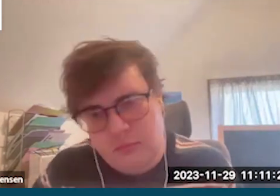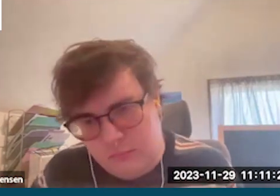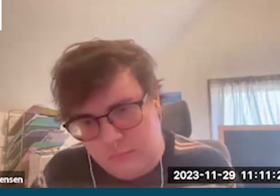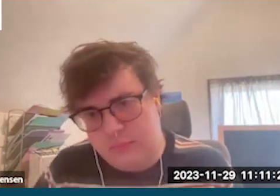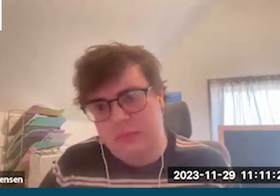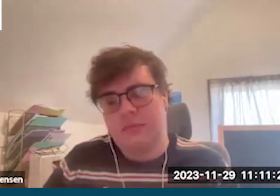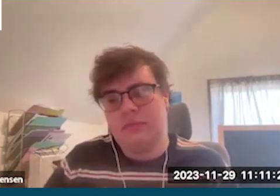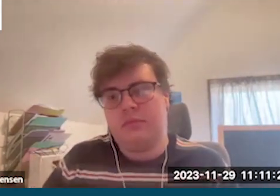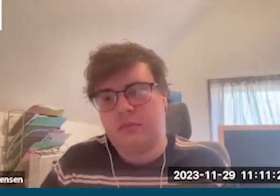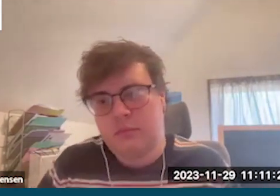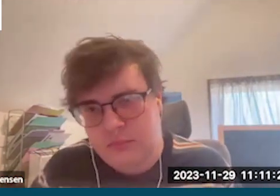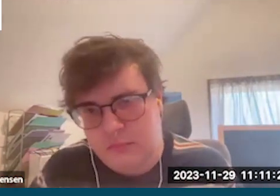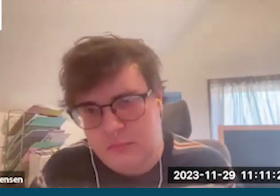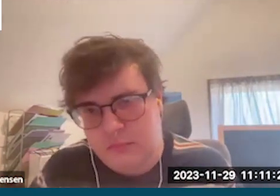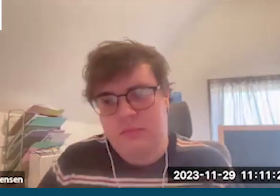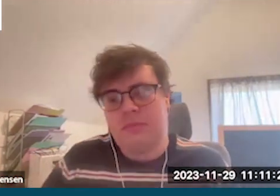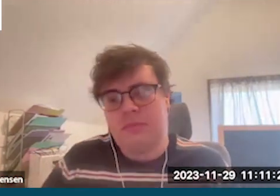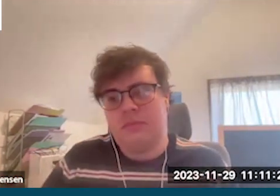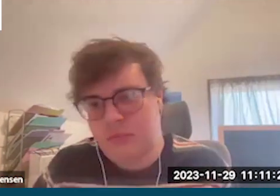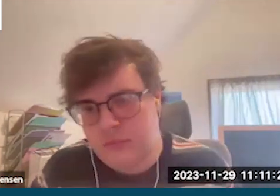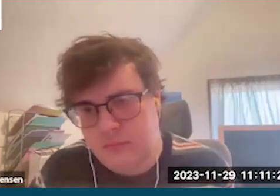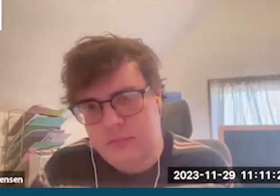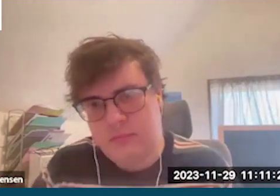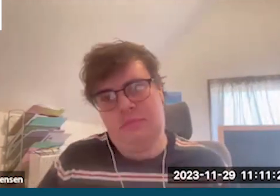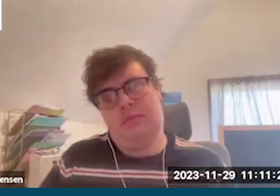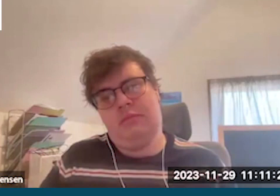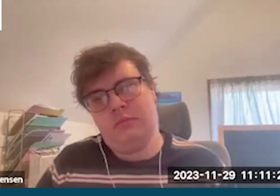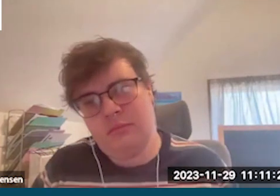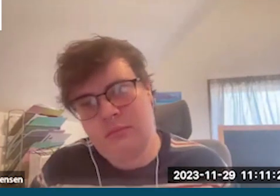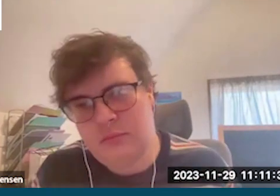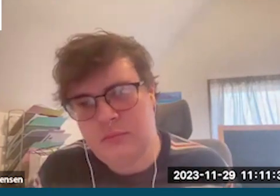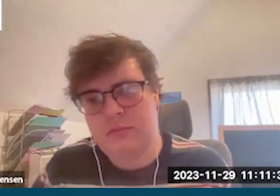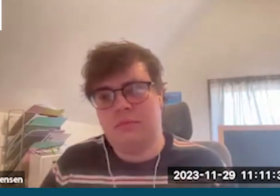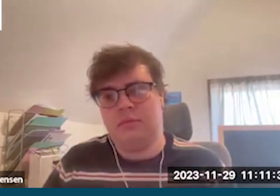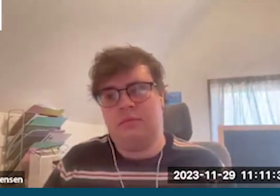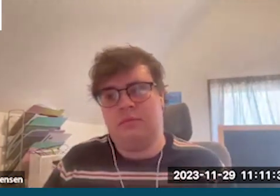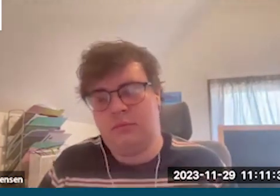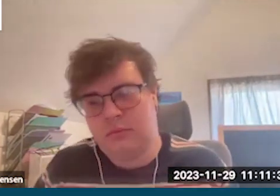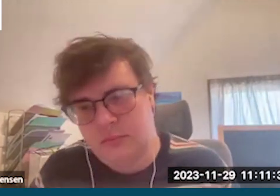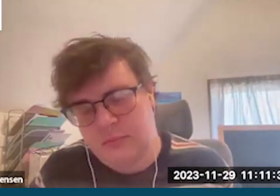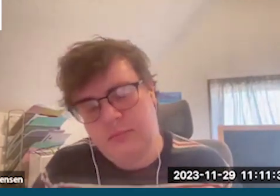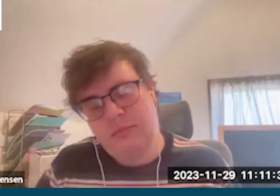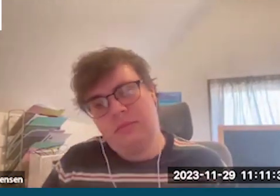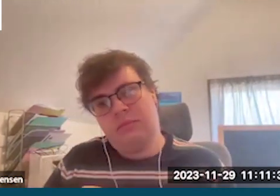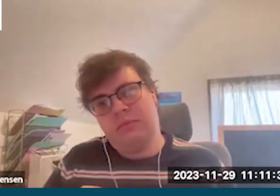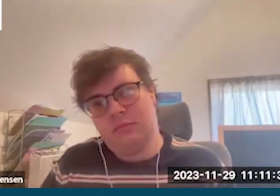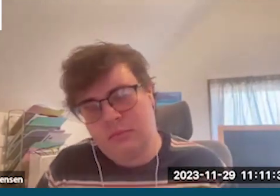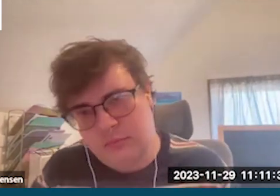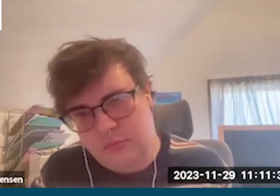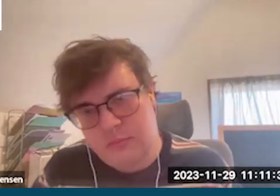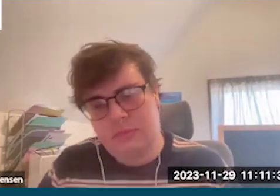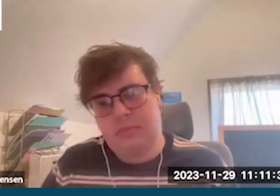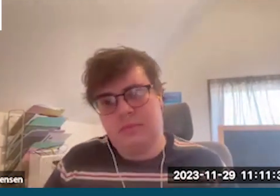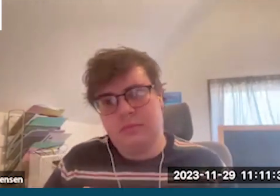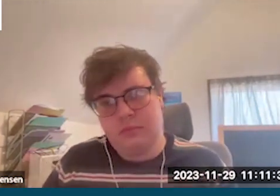going on around them and having thoughts, preferences, and opinions whether or not they can communicate those in a way